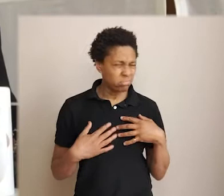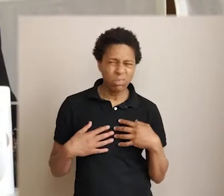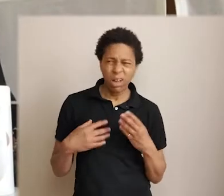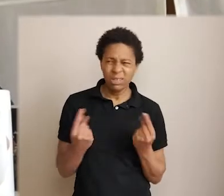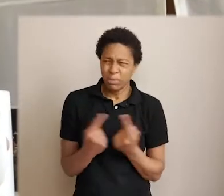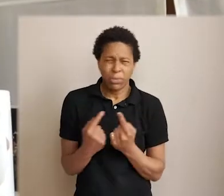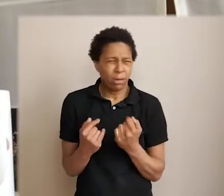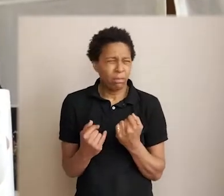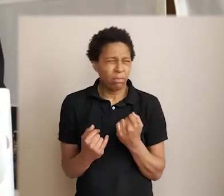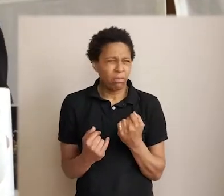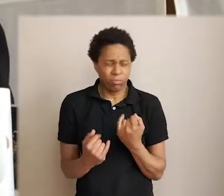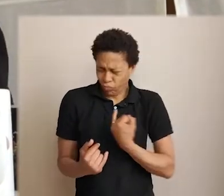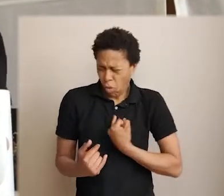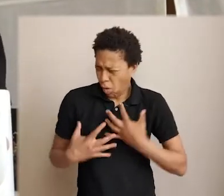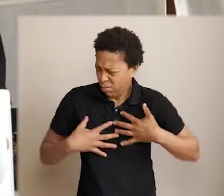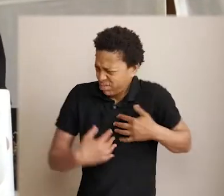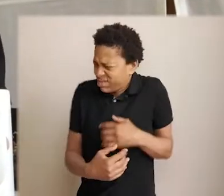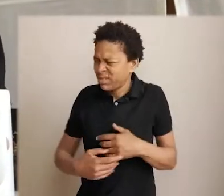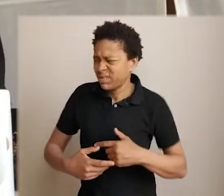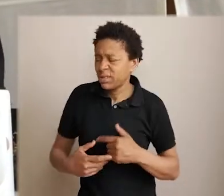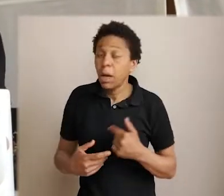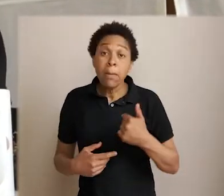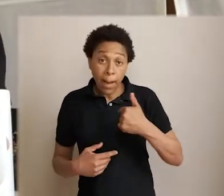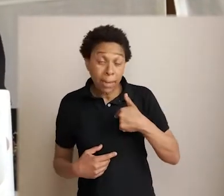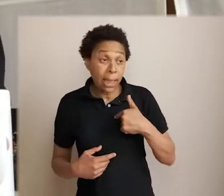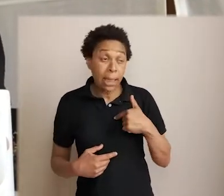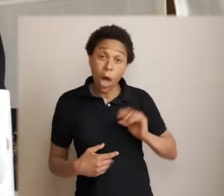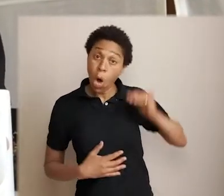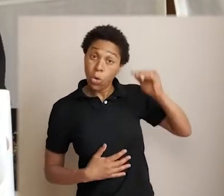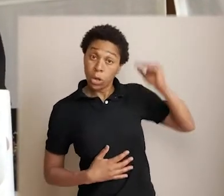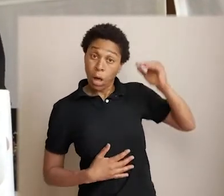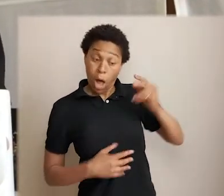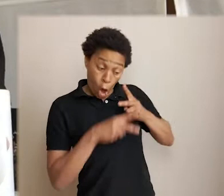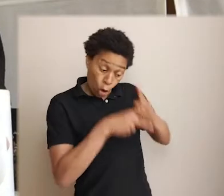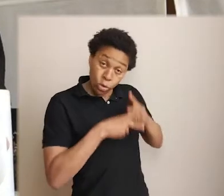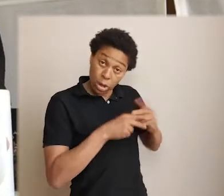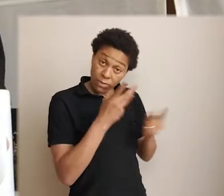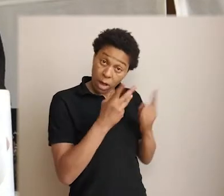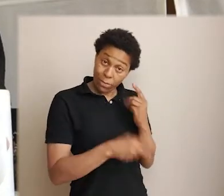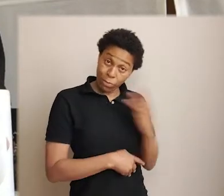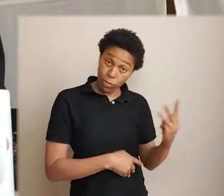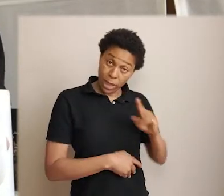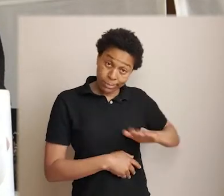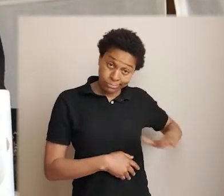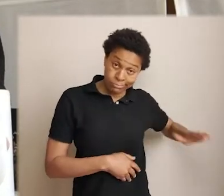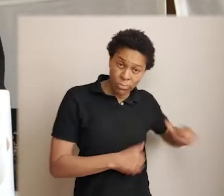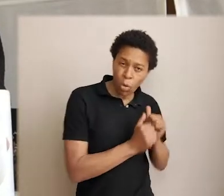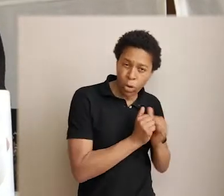because I was the eldest, you know, invariably looked after the other three in a way, and had